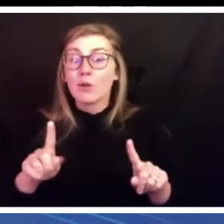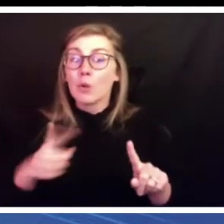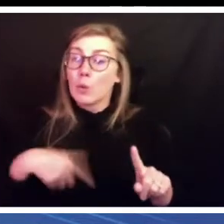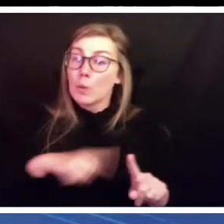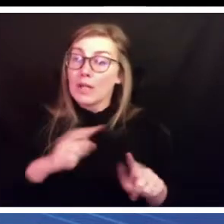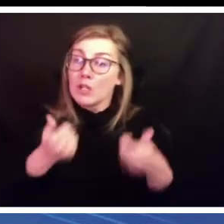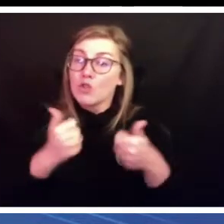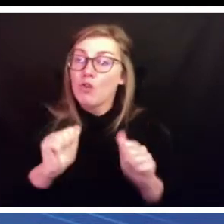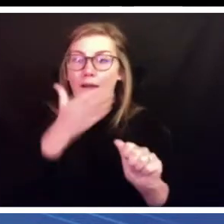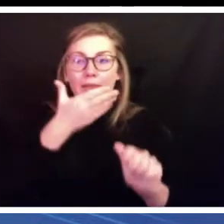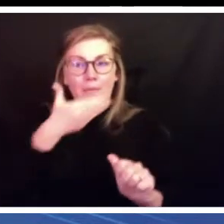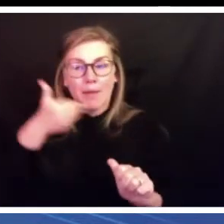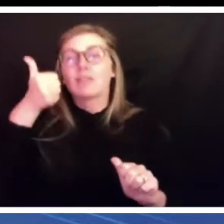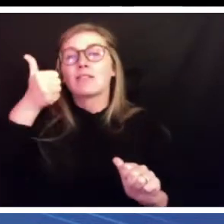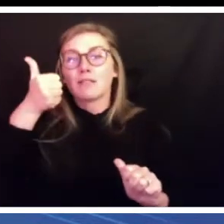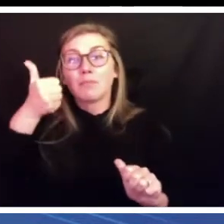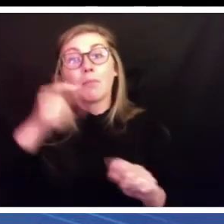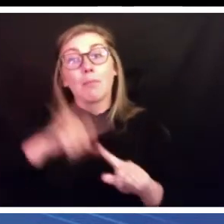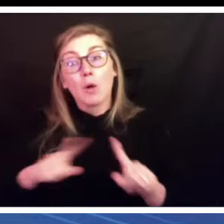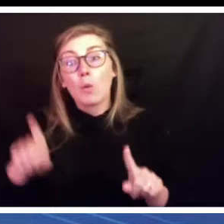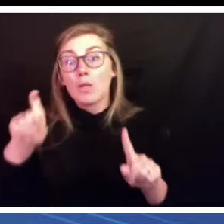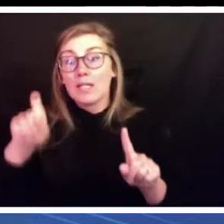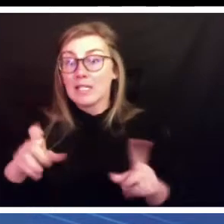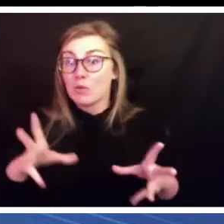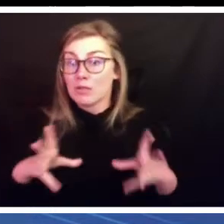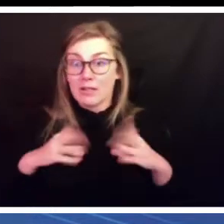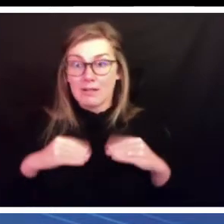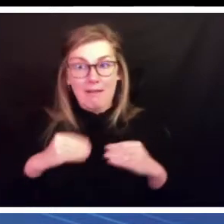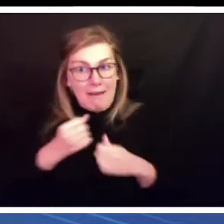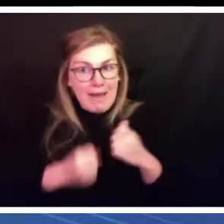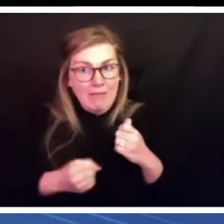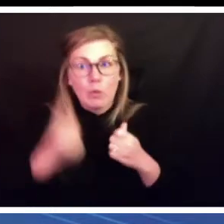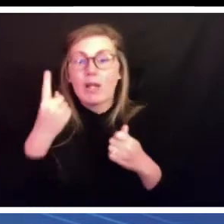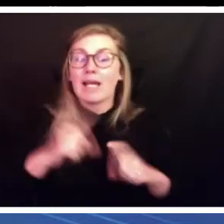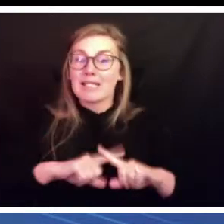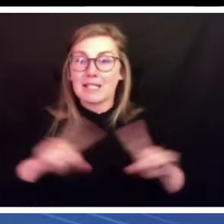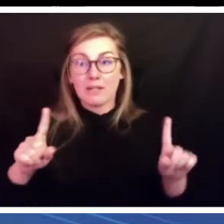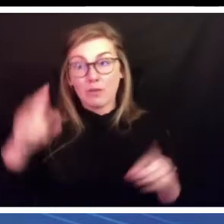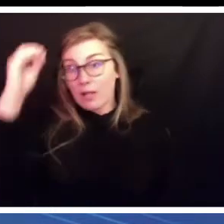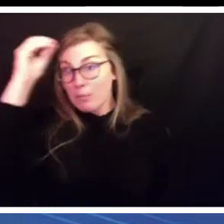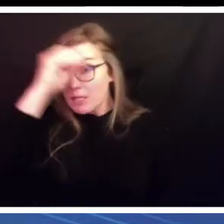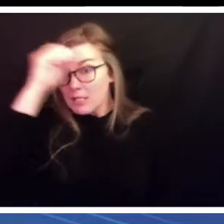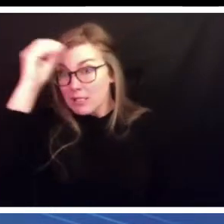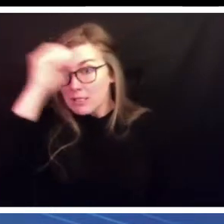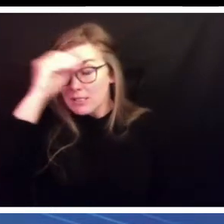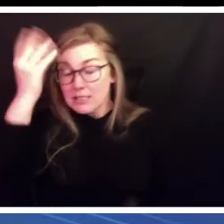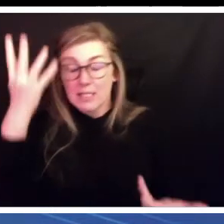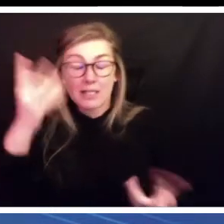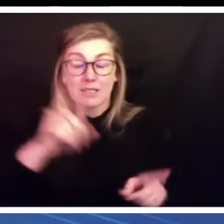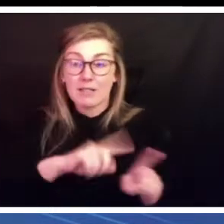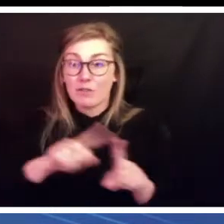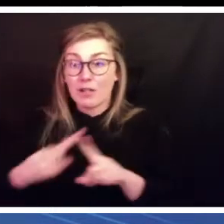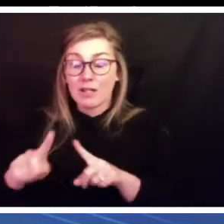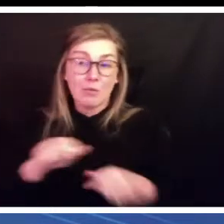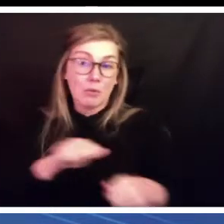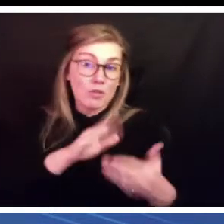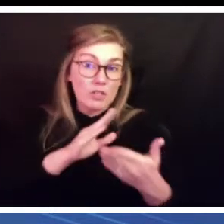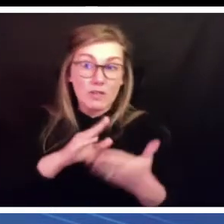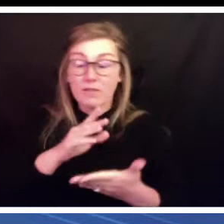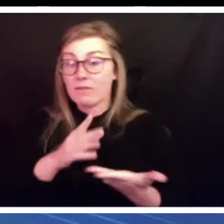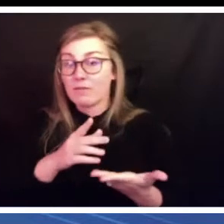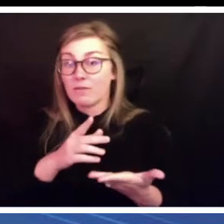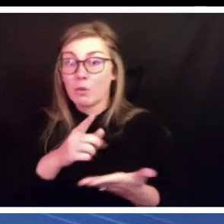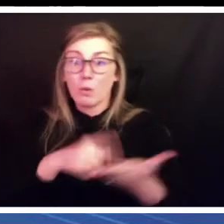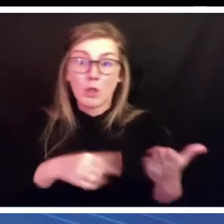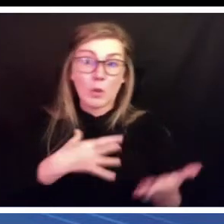And we have to accept the fact that we all have different opinions and different styles and different things we like and don't like. But most